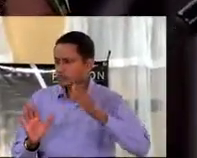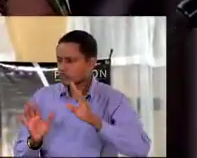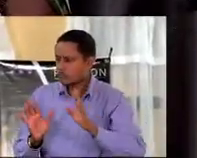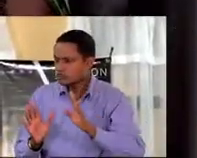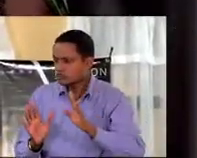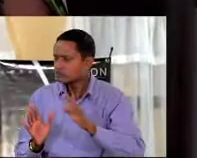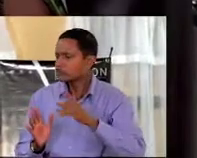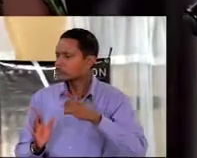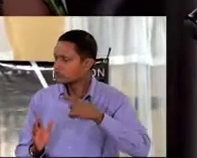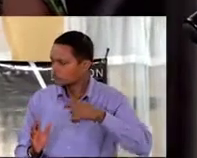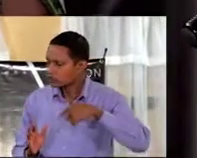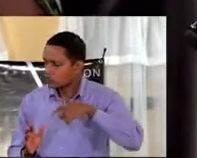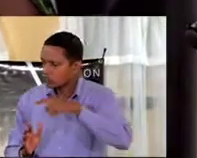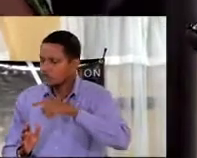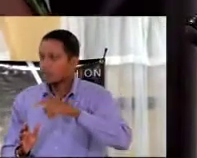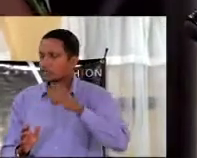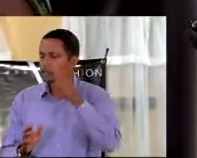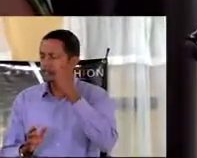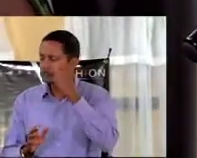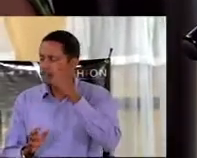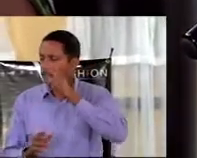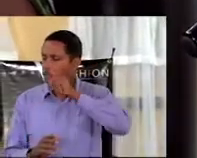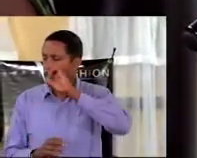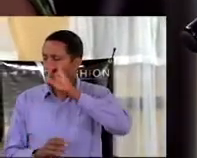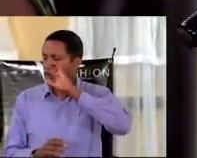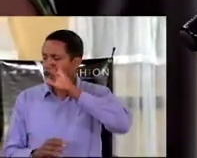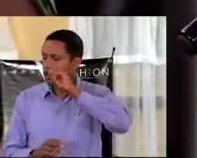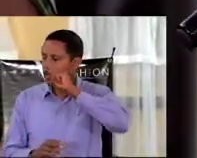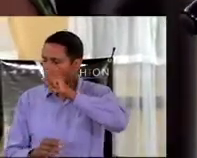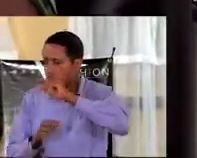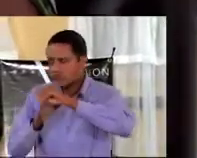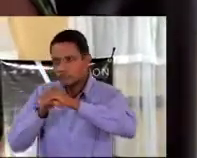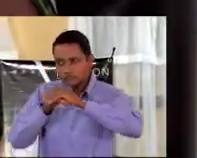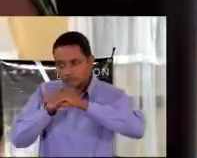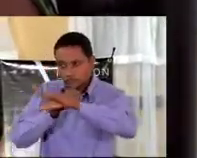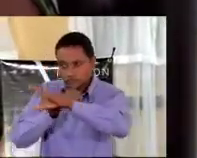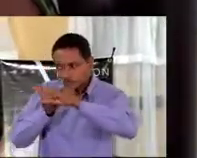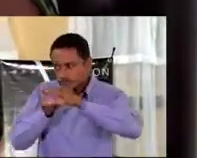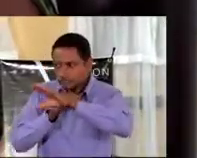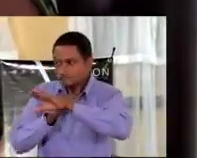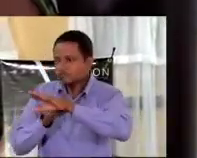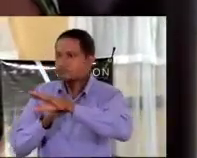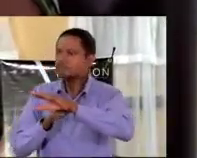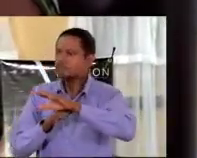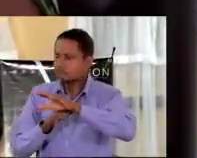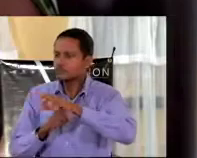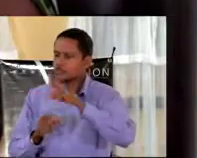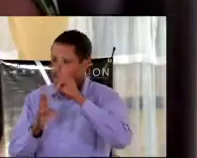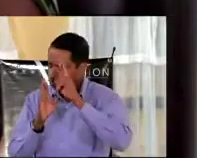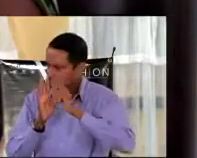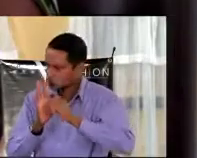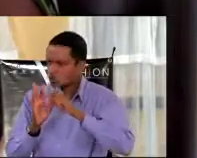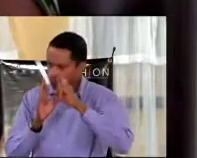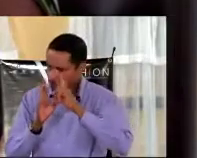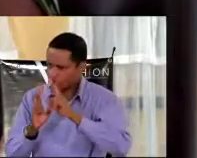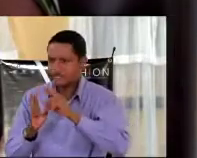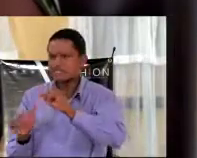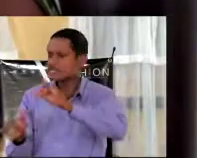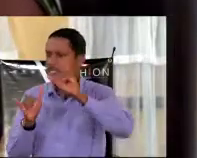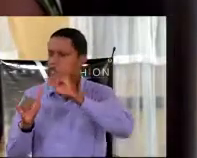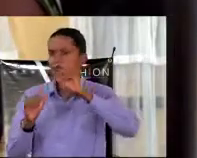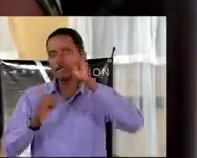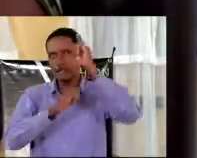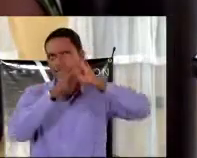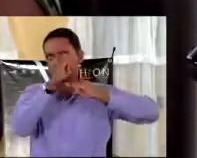not. You just treat the local market as a market and treat it with the same respect that you would treat the international market.